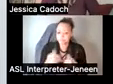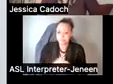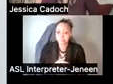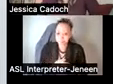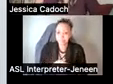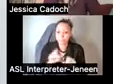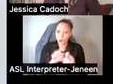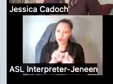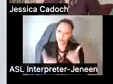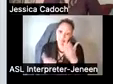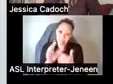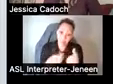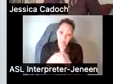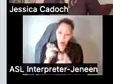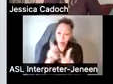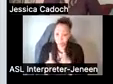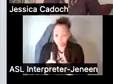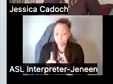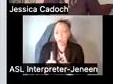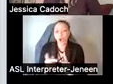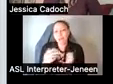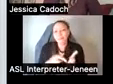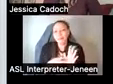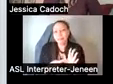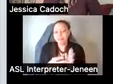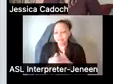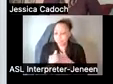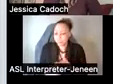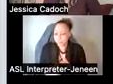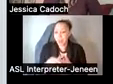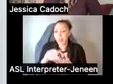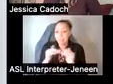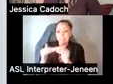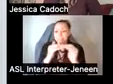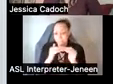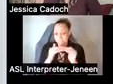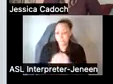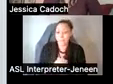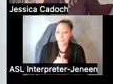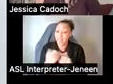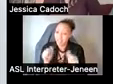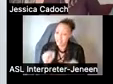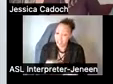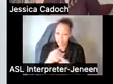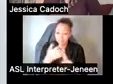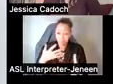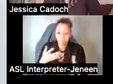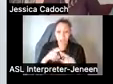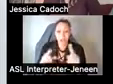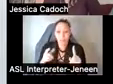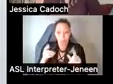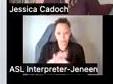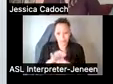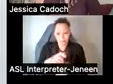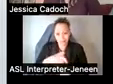what we mean when we say peer-led. I could definitely say more. But again, I want to leave plenty of time for our speaker. If you would